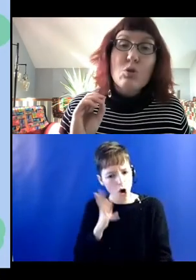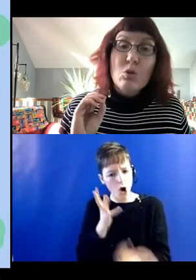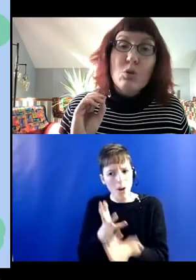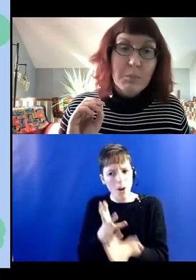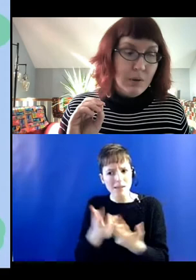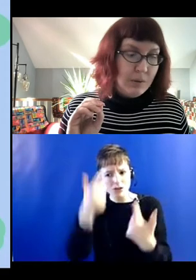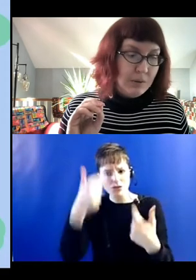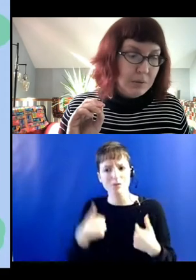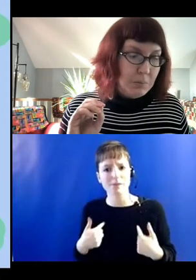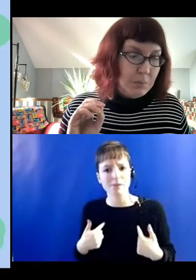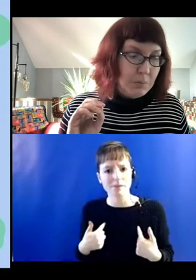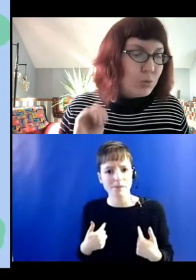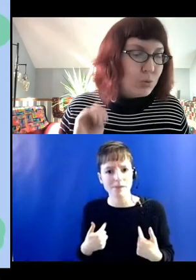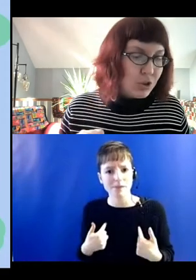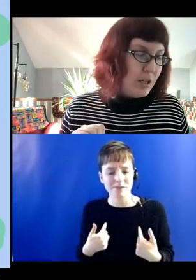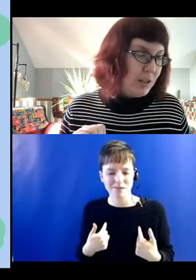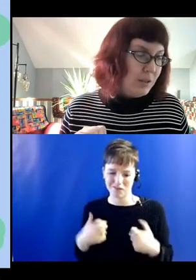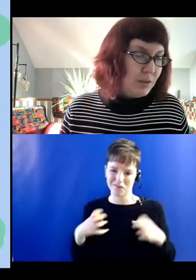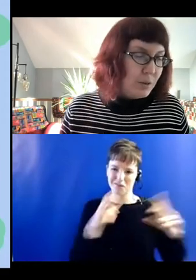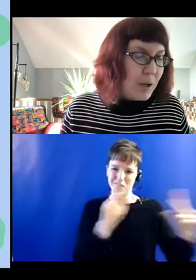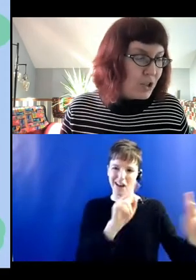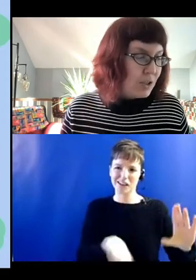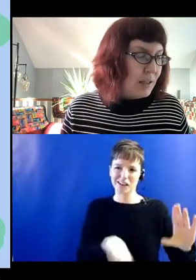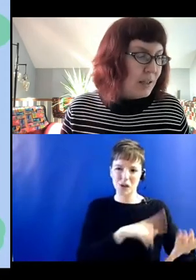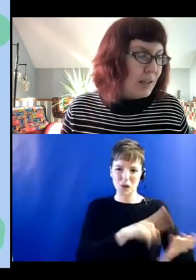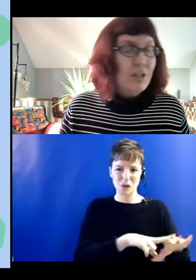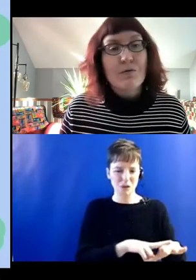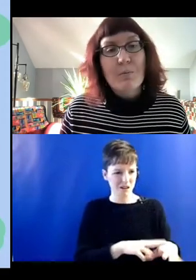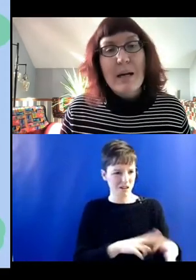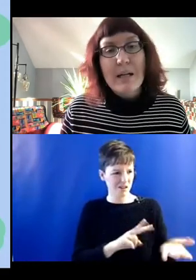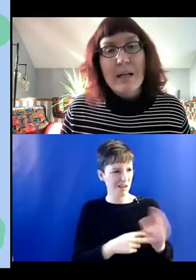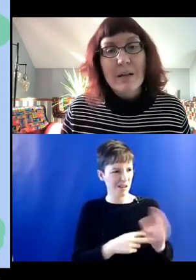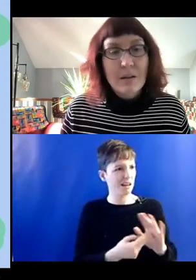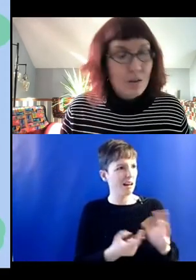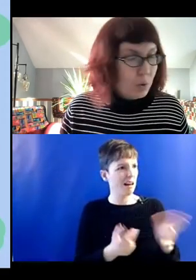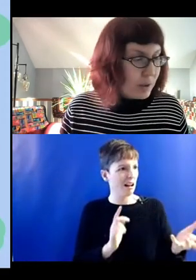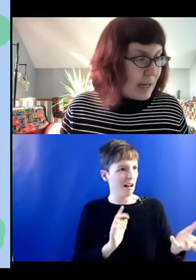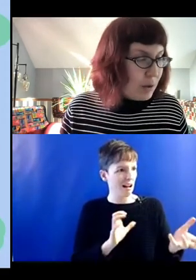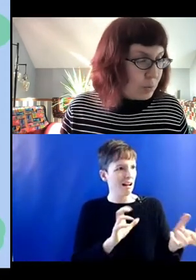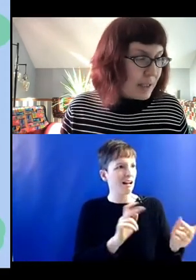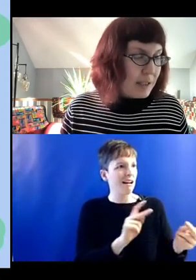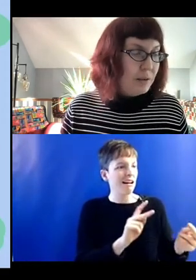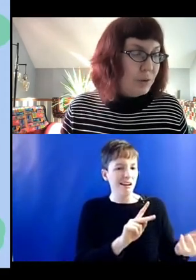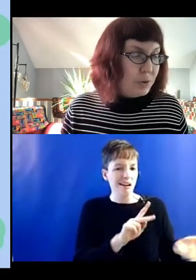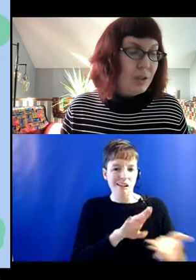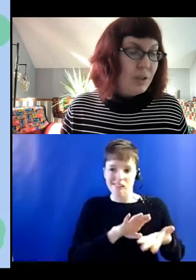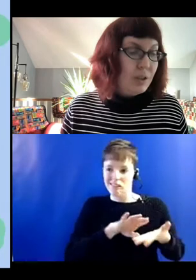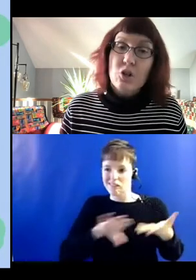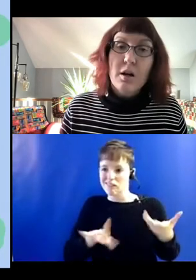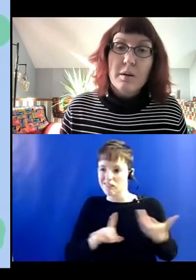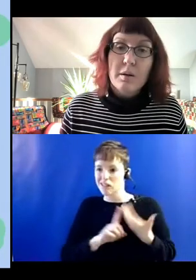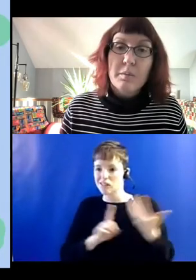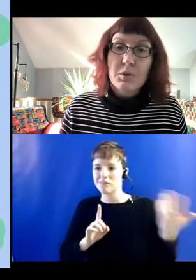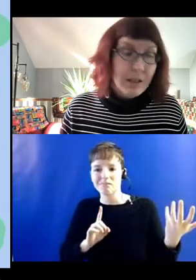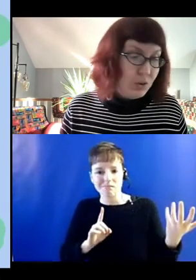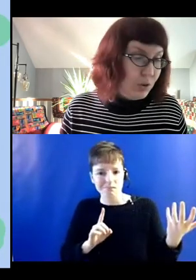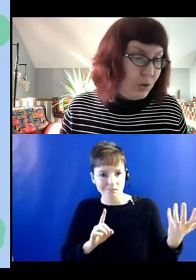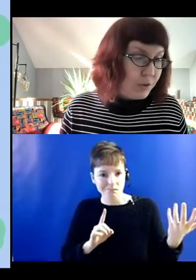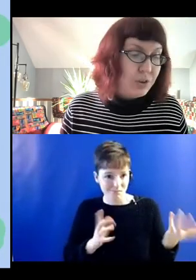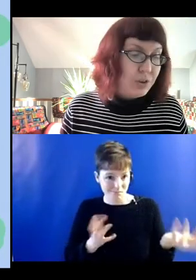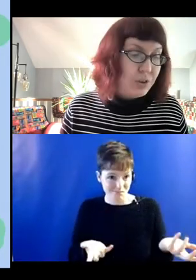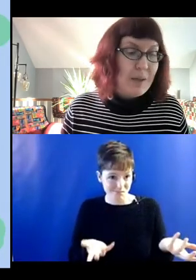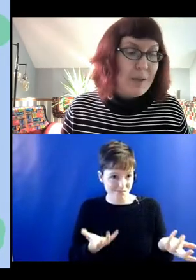to normal means returning to marginalization for many, or outright losing our jobs